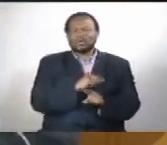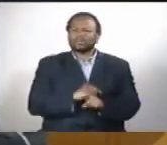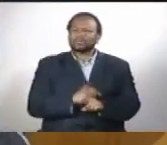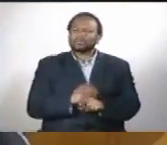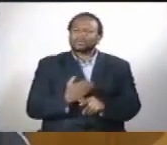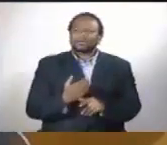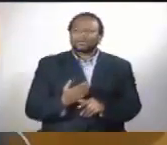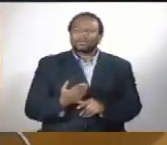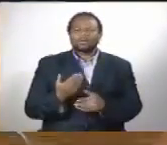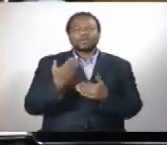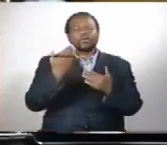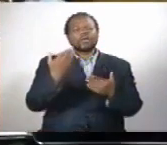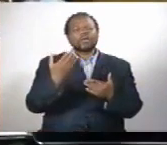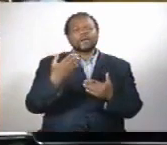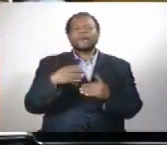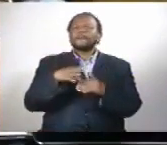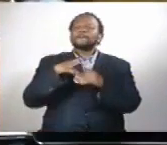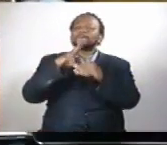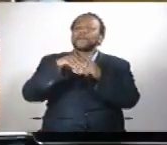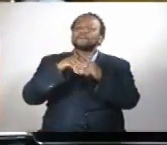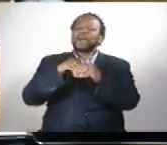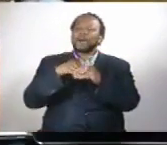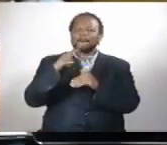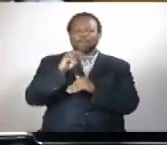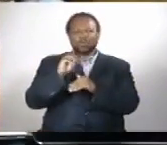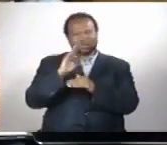Mulder. Please don't be unfair to us.